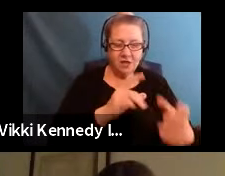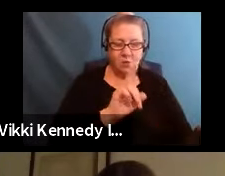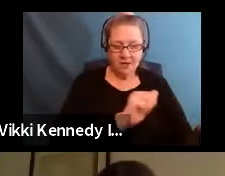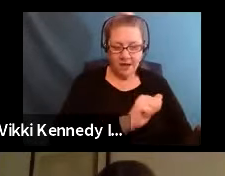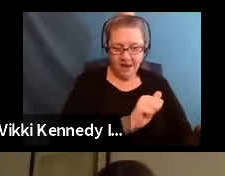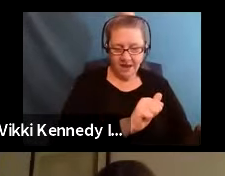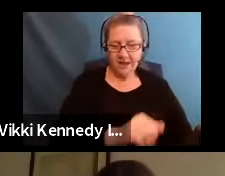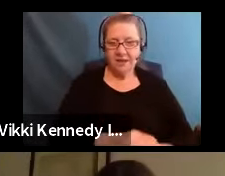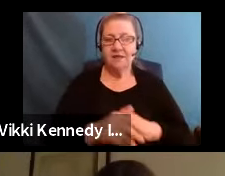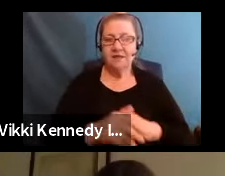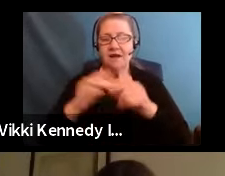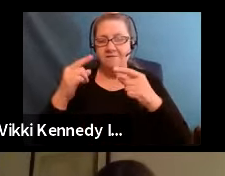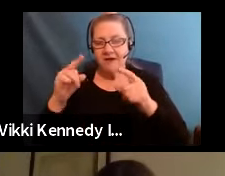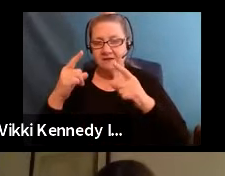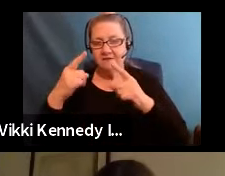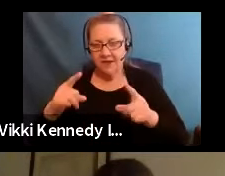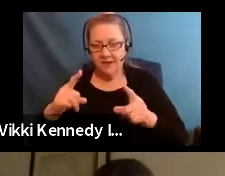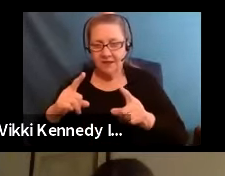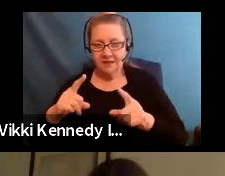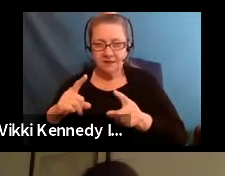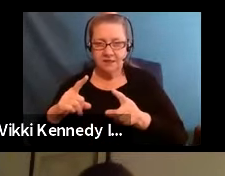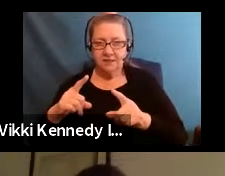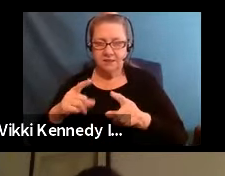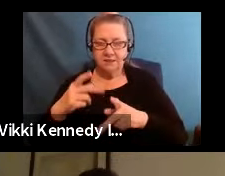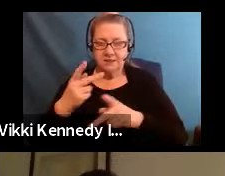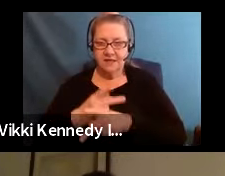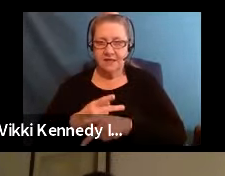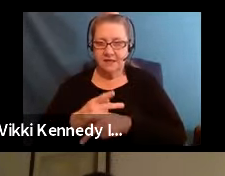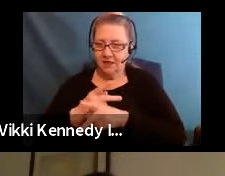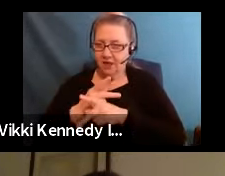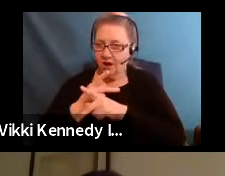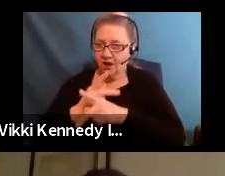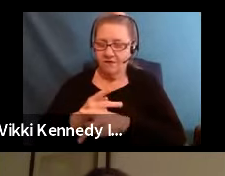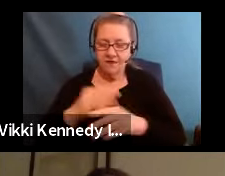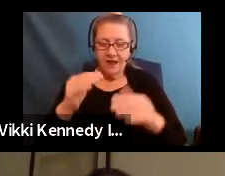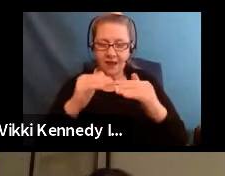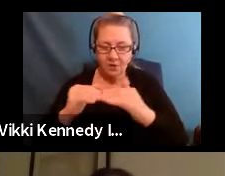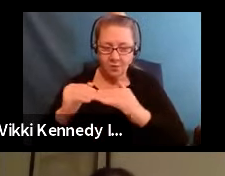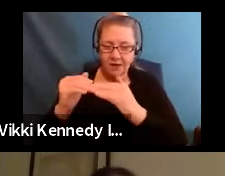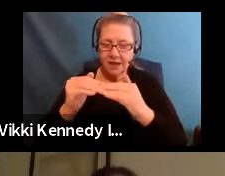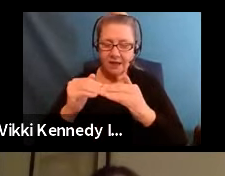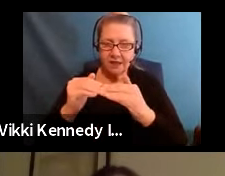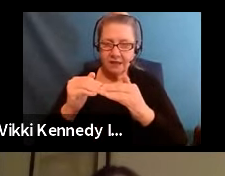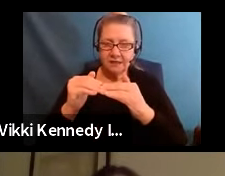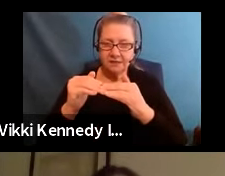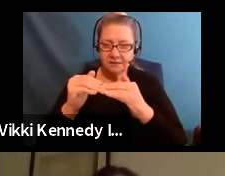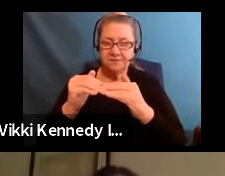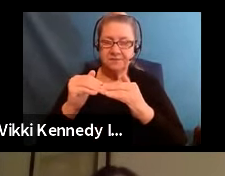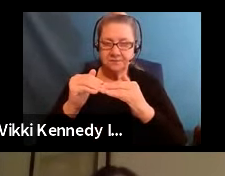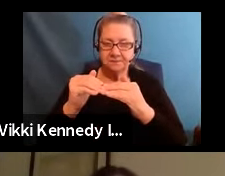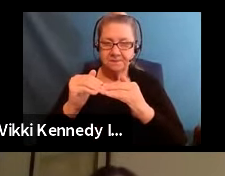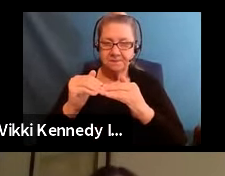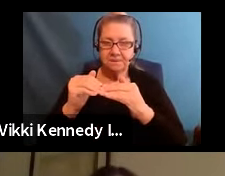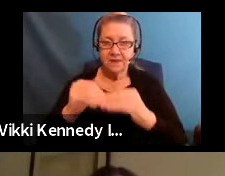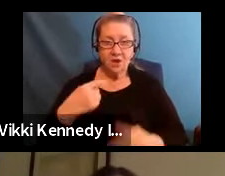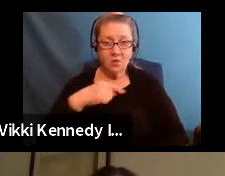effectively implementing some systems with a thought towards equity, and that this is, and we heard